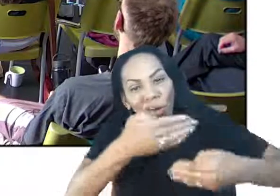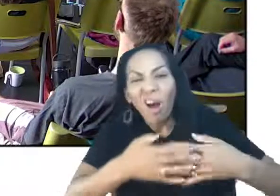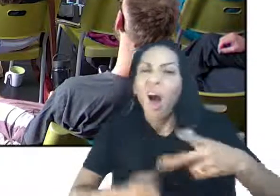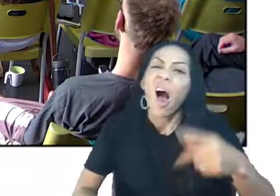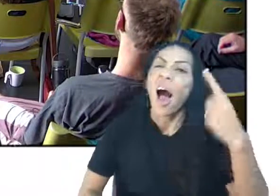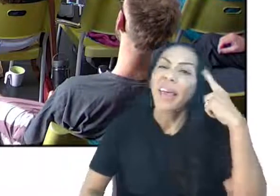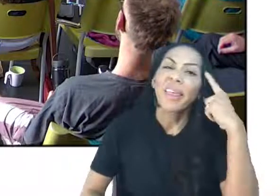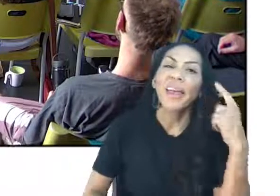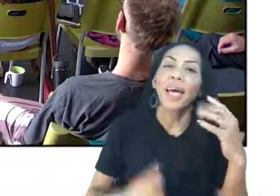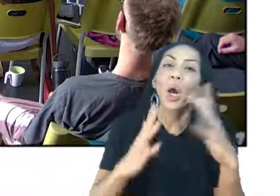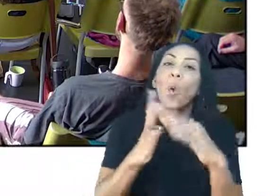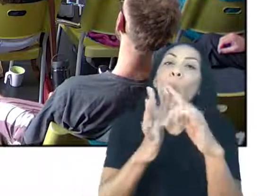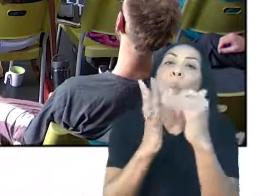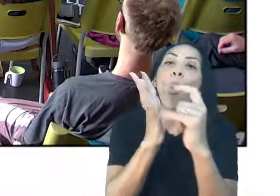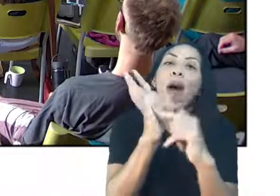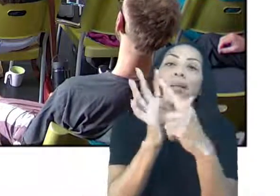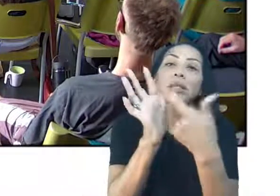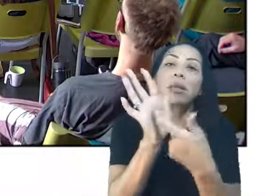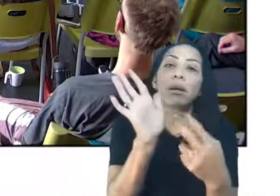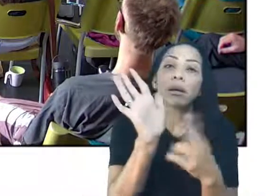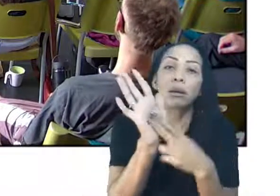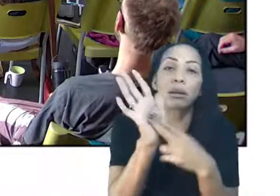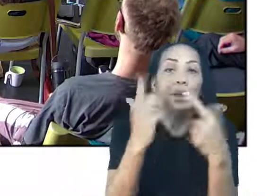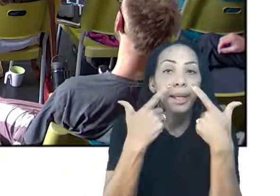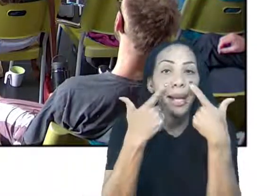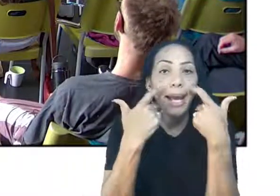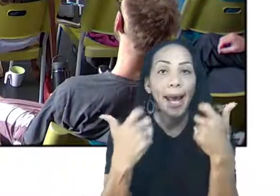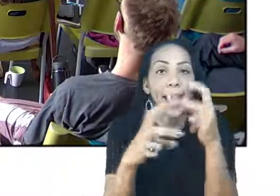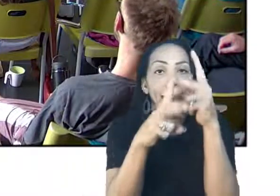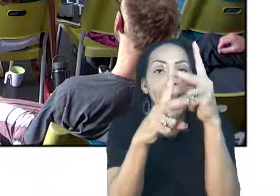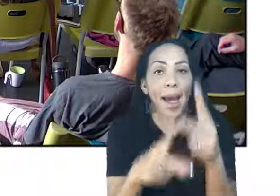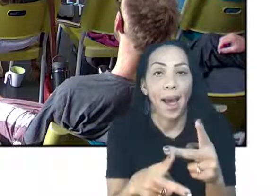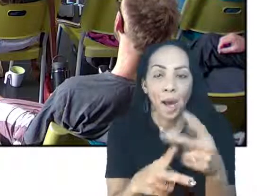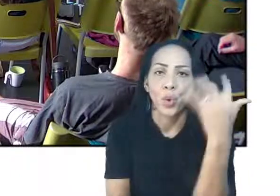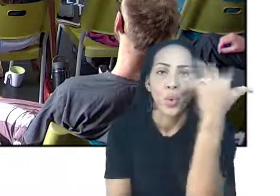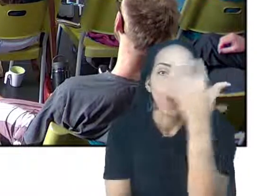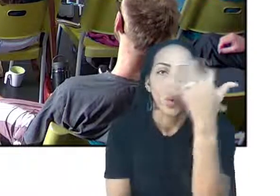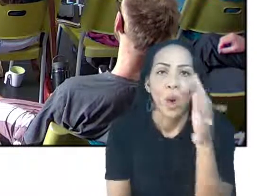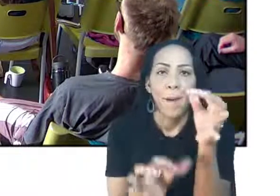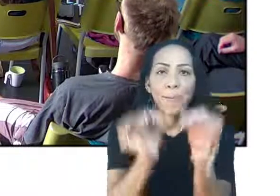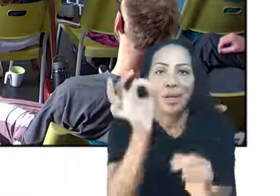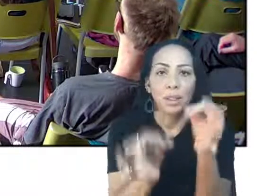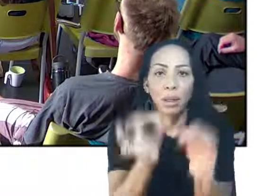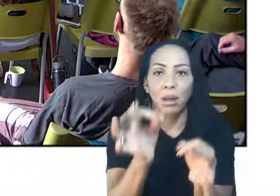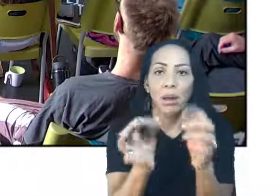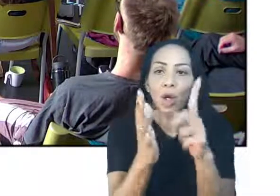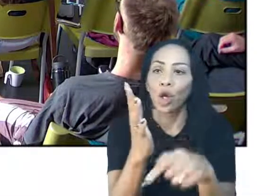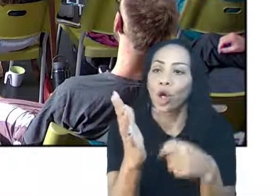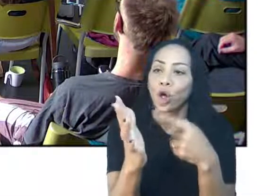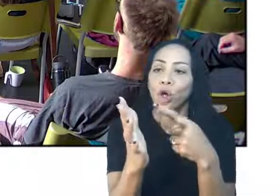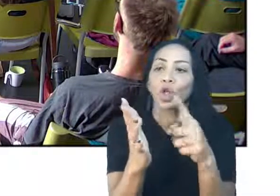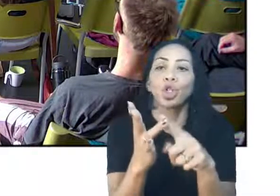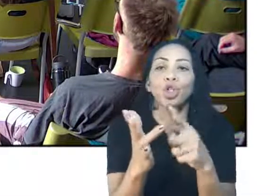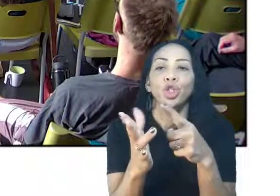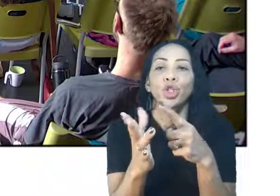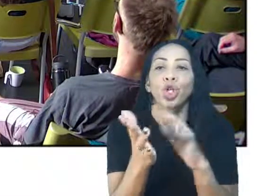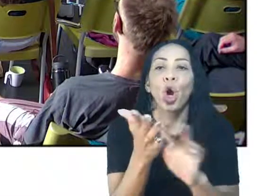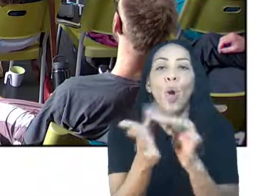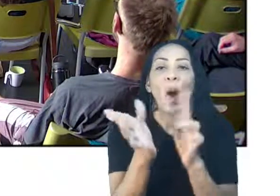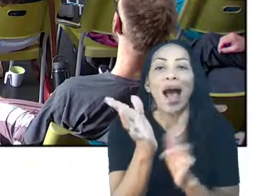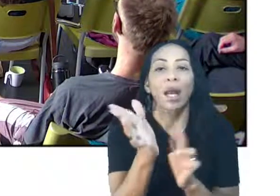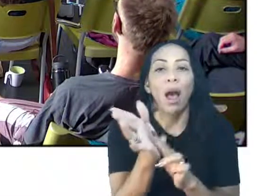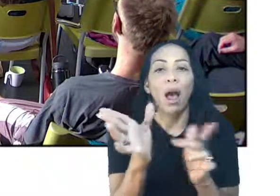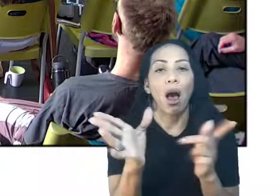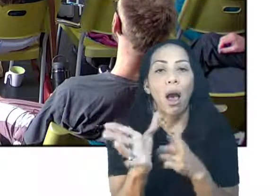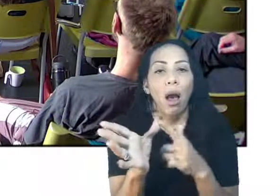political. Rest and care, I think, is inherently political. And Joanna Hedver writes about that beautifully in Sick Woman Theory,